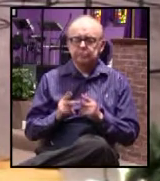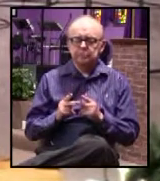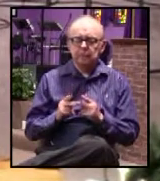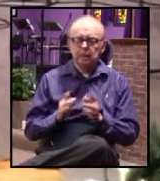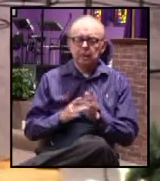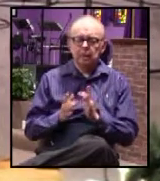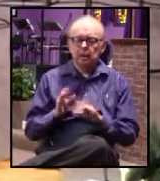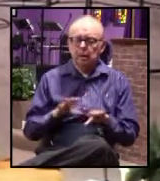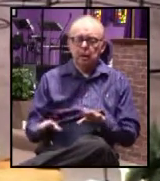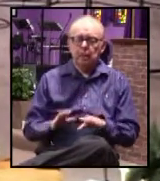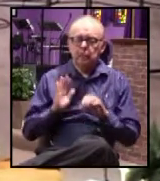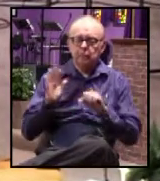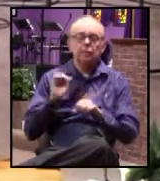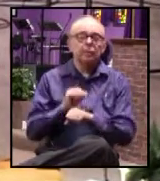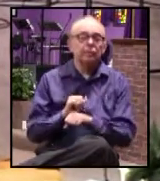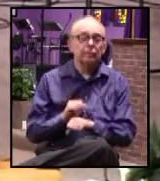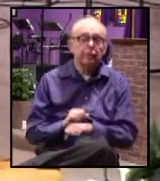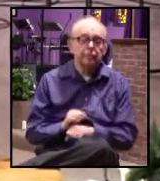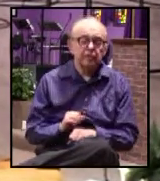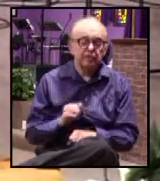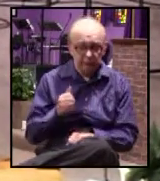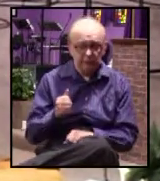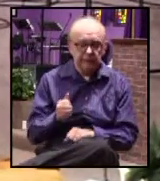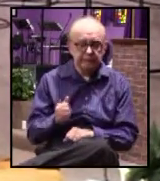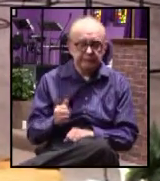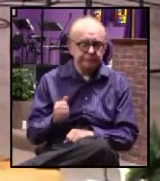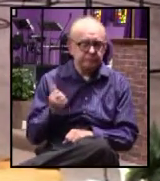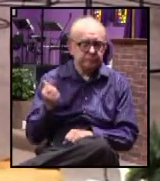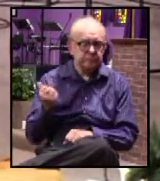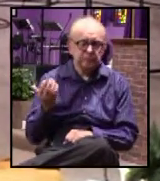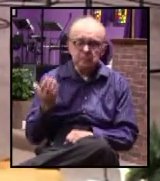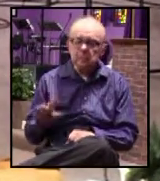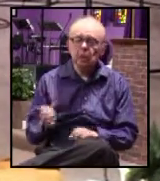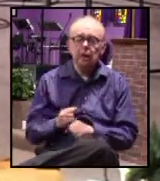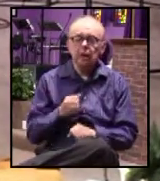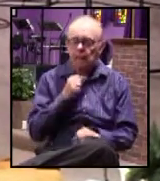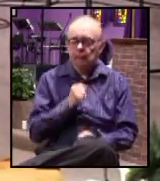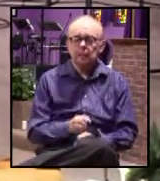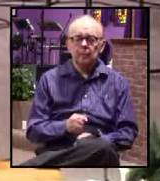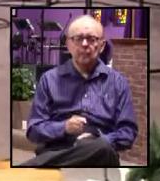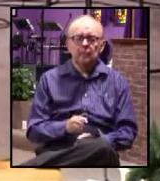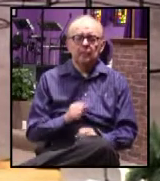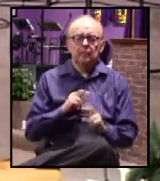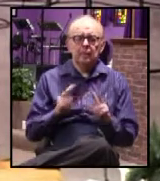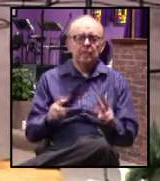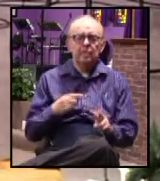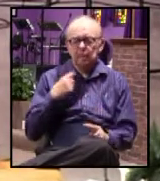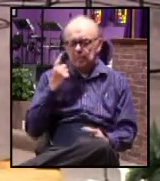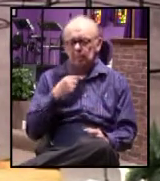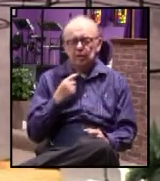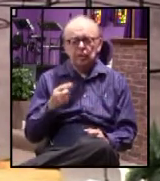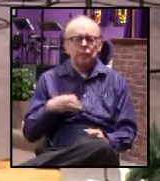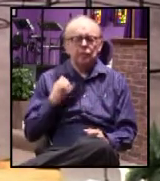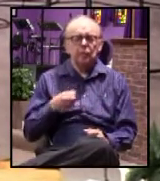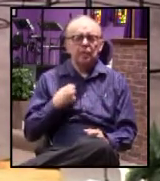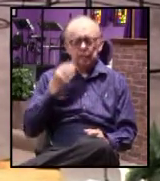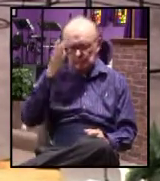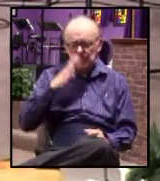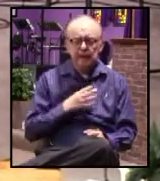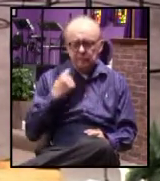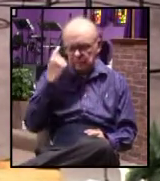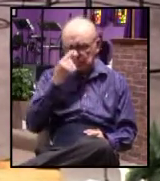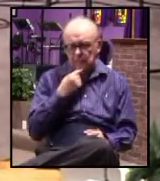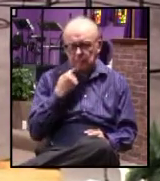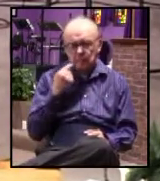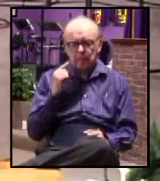him actually doing the miracles. It never got old seeing the look on the joy of a man's face